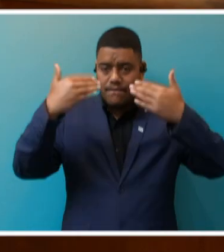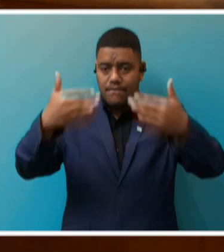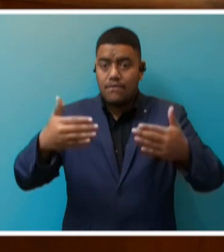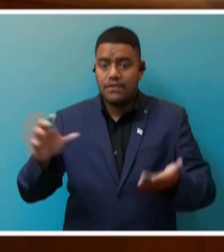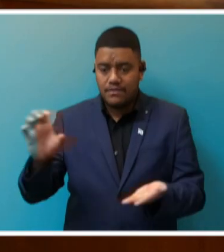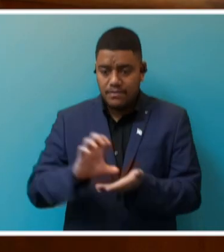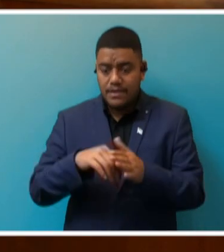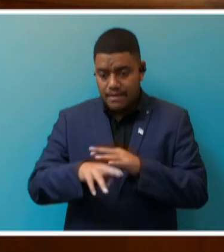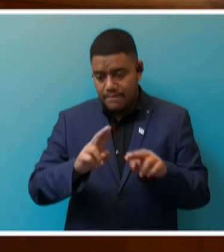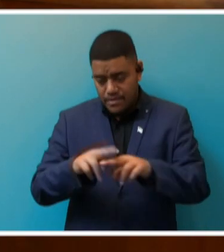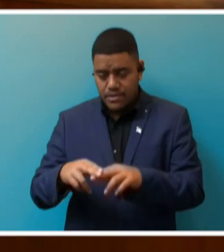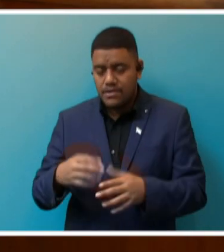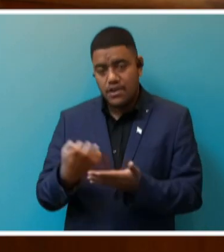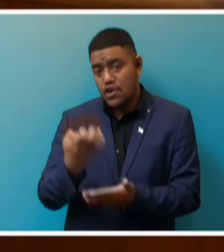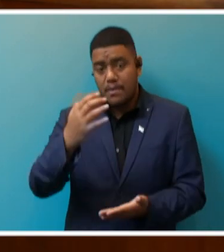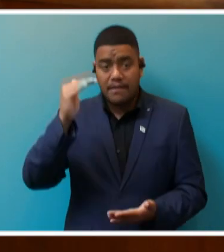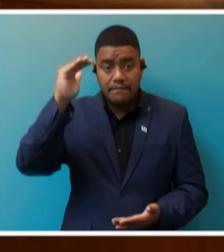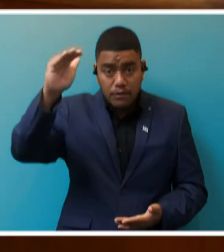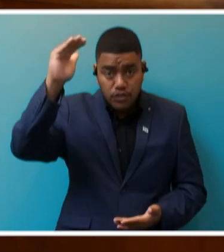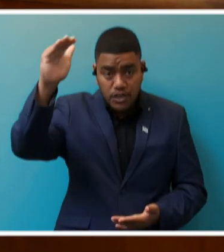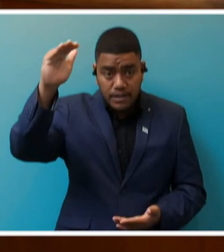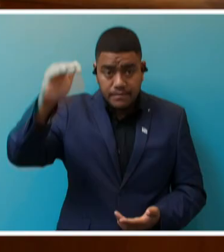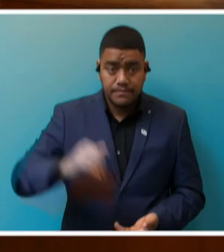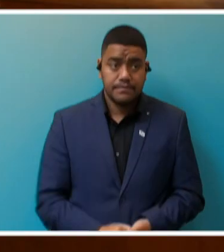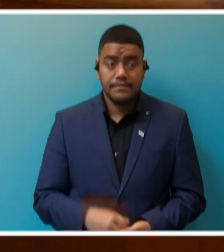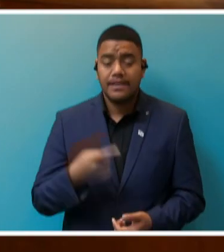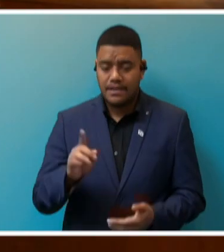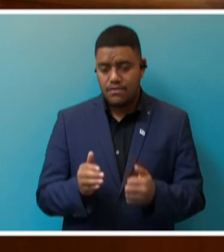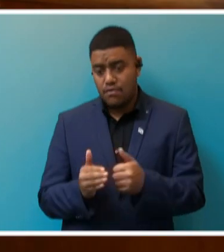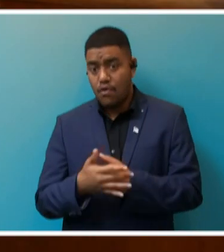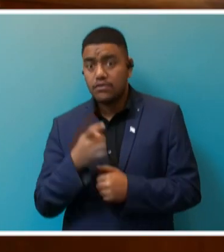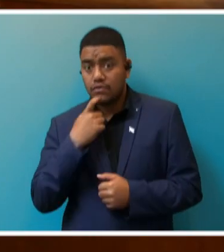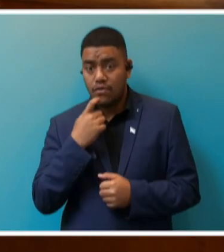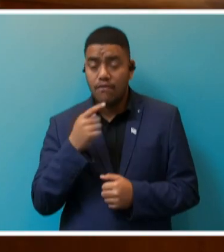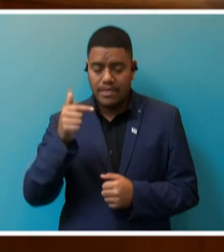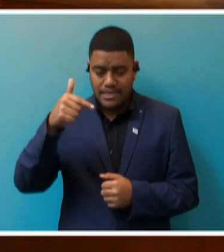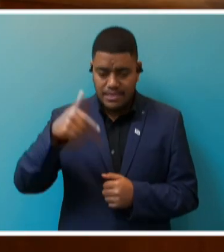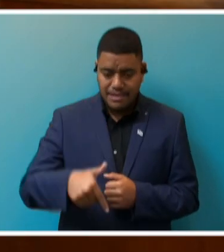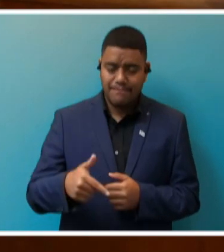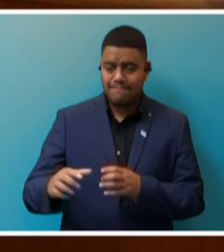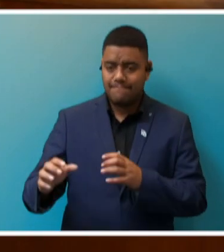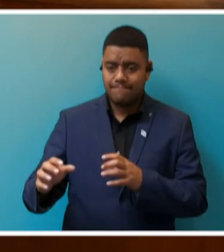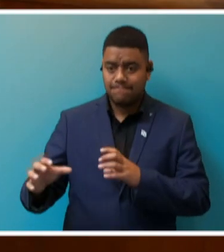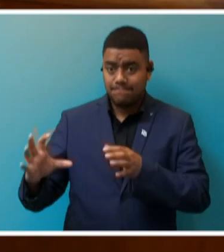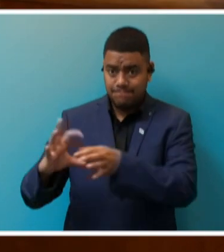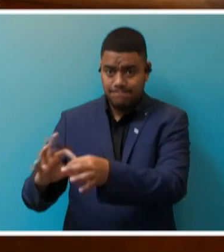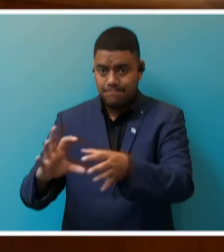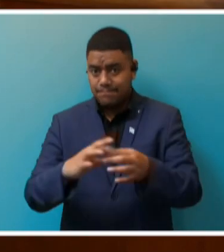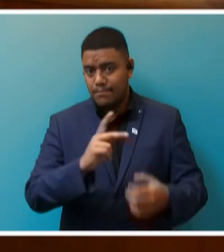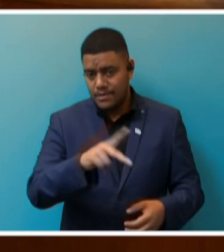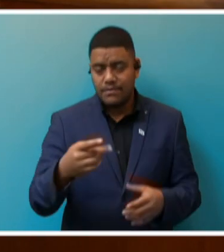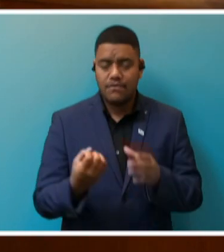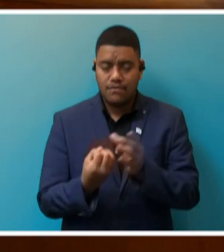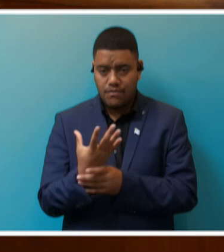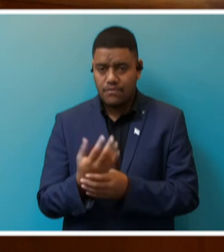in Fiji's economic future and a cornerstone for deeper regional integration and sustainable growth